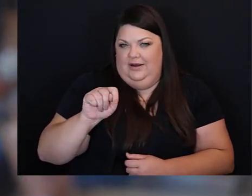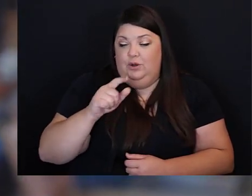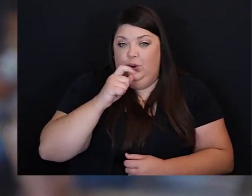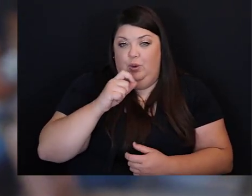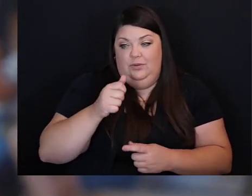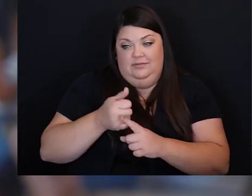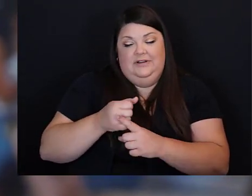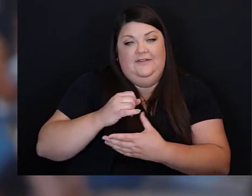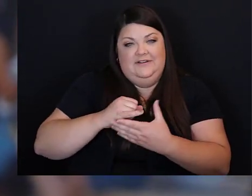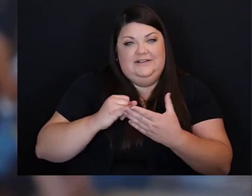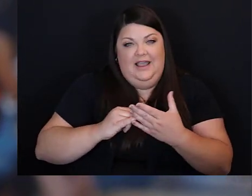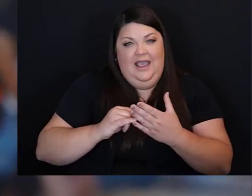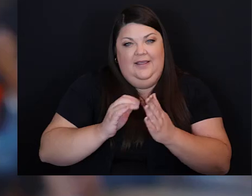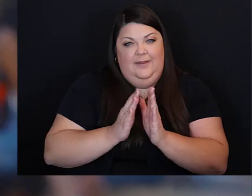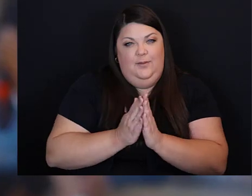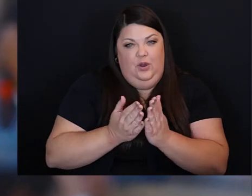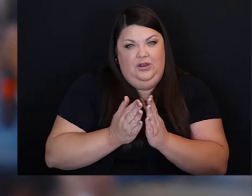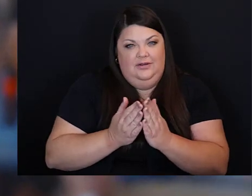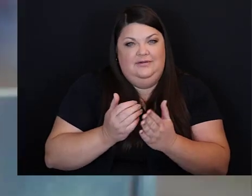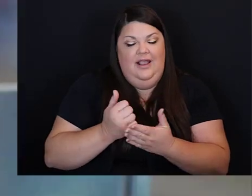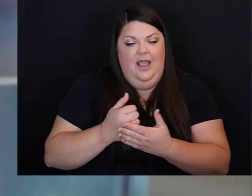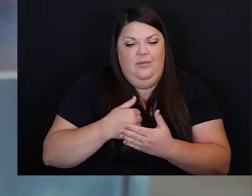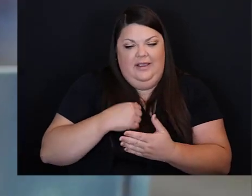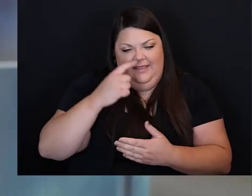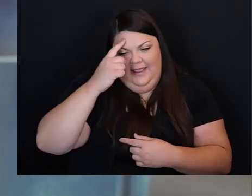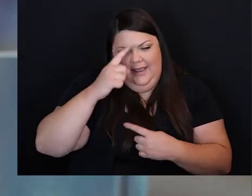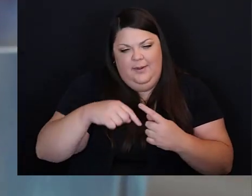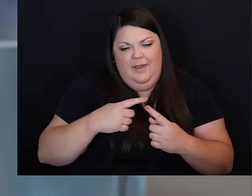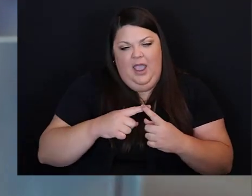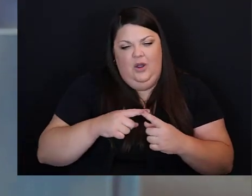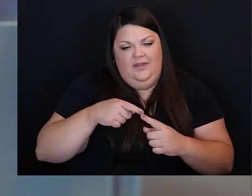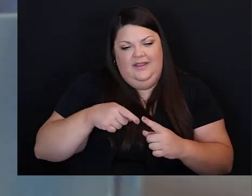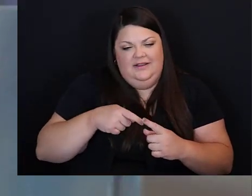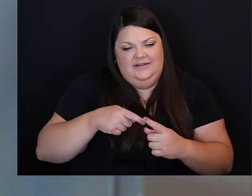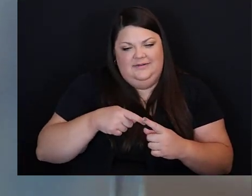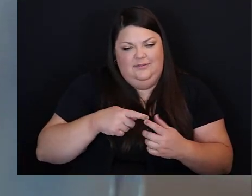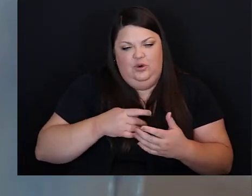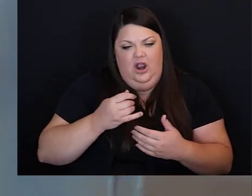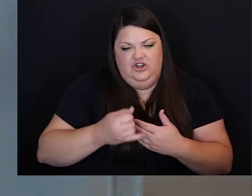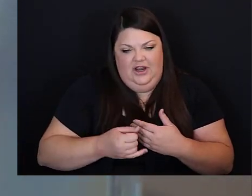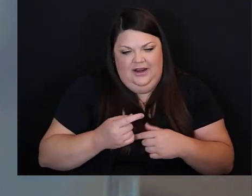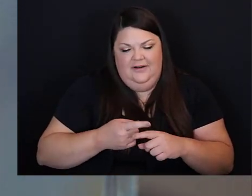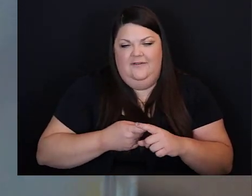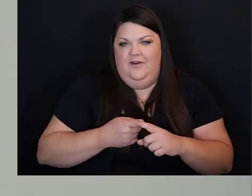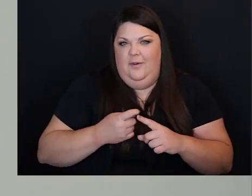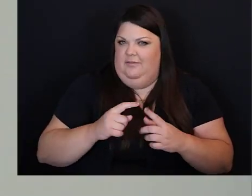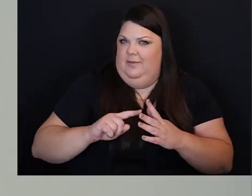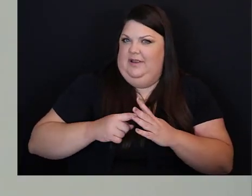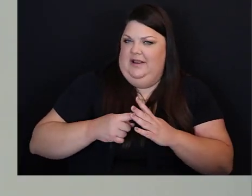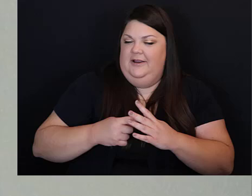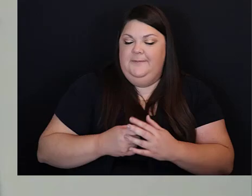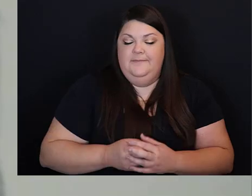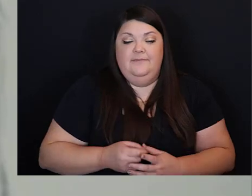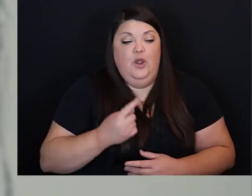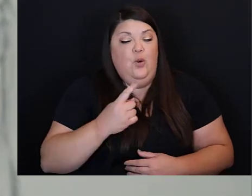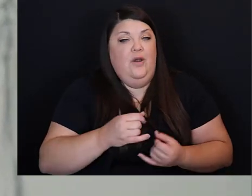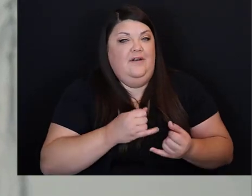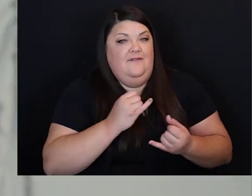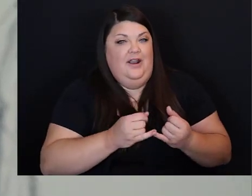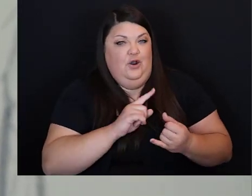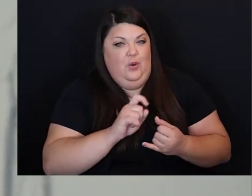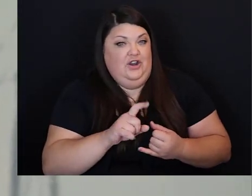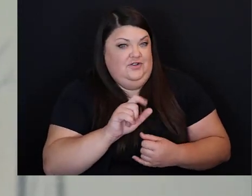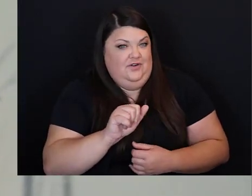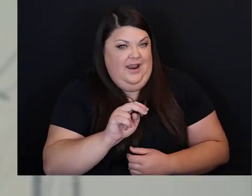who helped me think about this project from the very beginning. I have one final question for